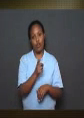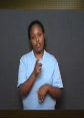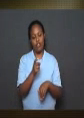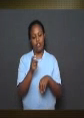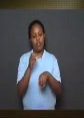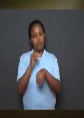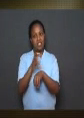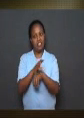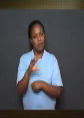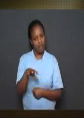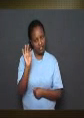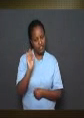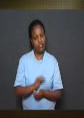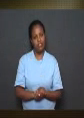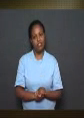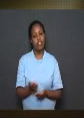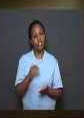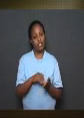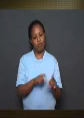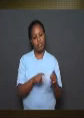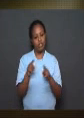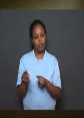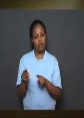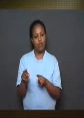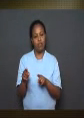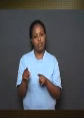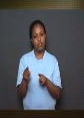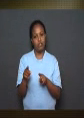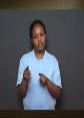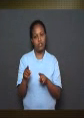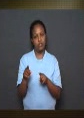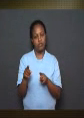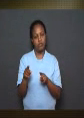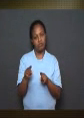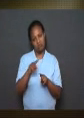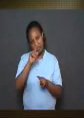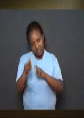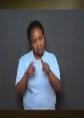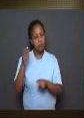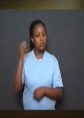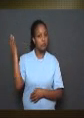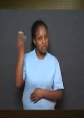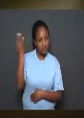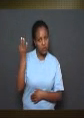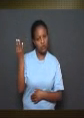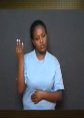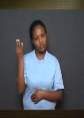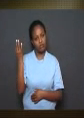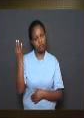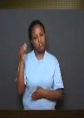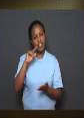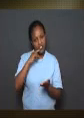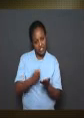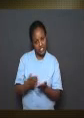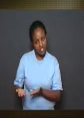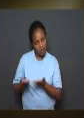legal counsel, and you are also permitted to cross-examine witnesses